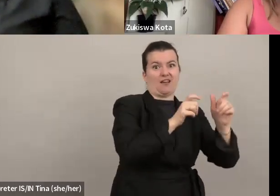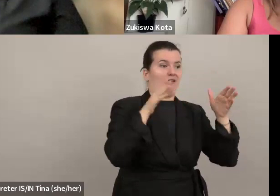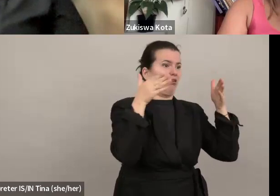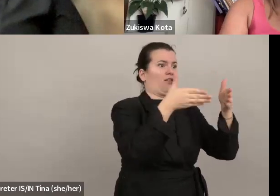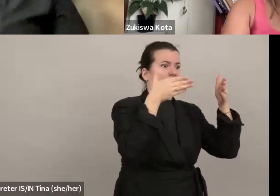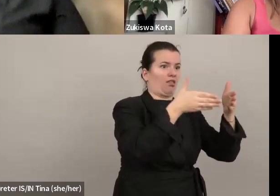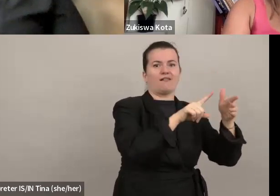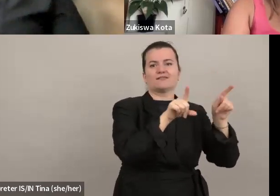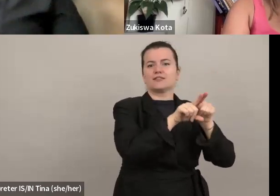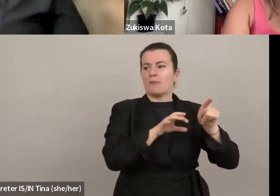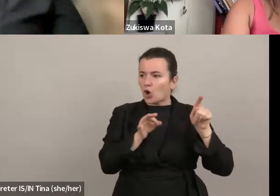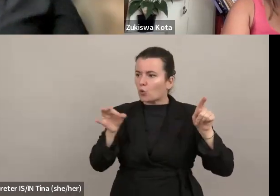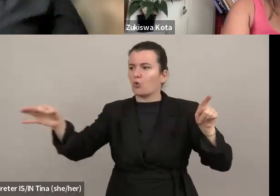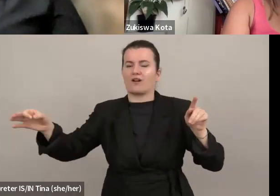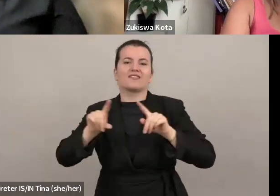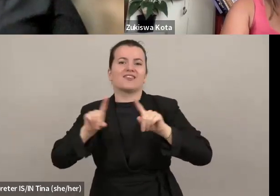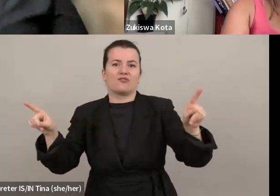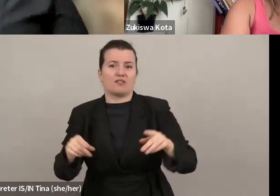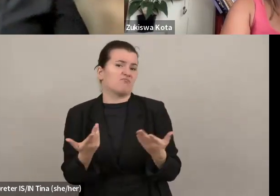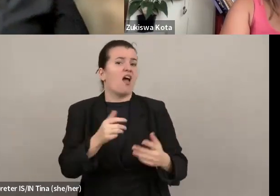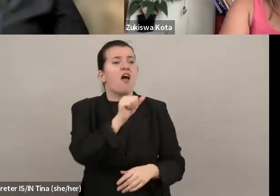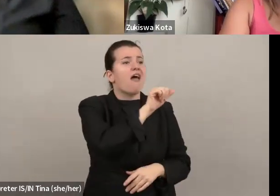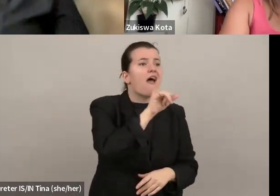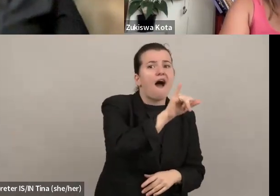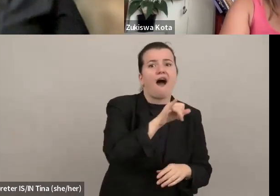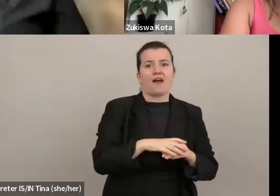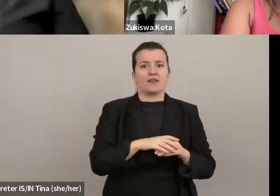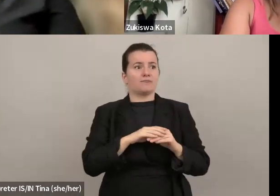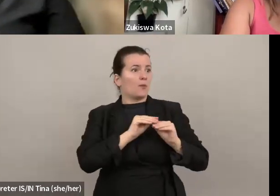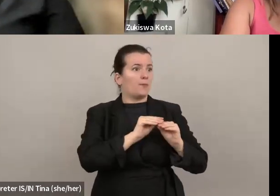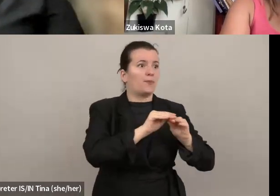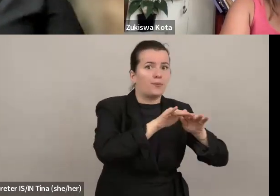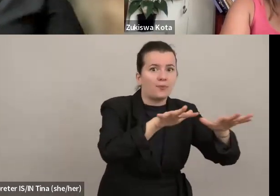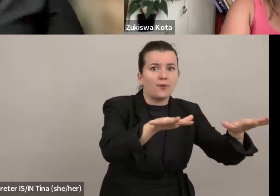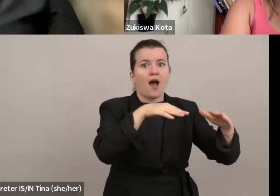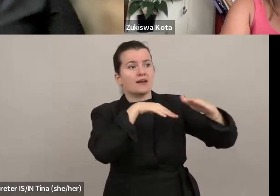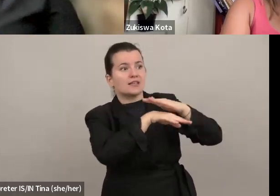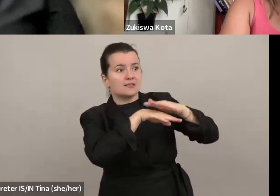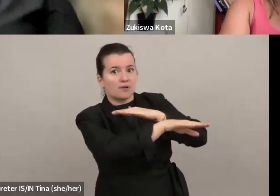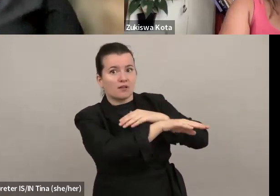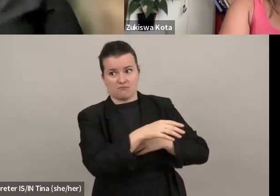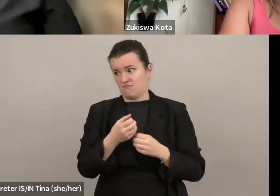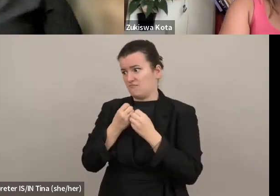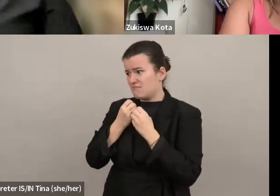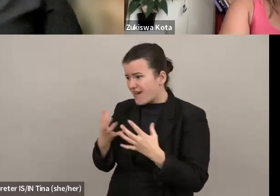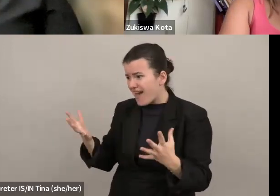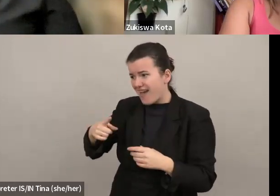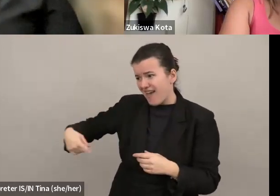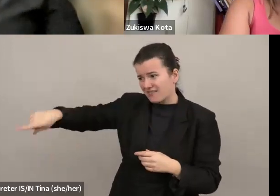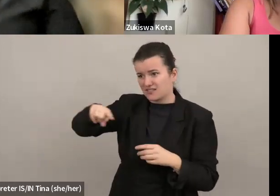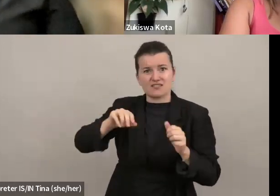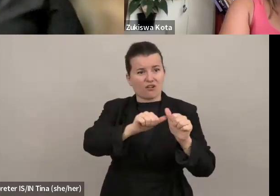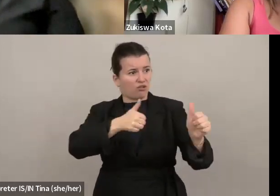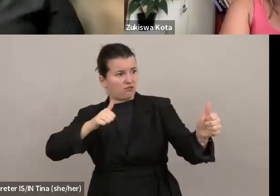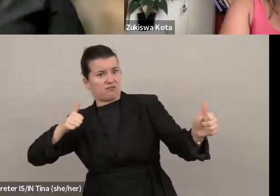AI deployment, accessibility, a lot of us are still playing catch up to a lot of the things that are happening